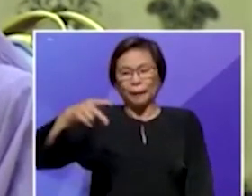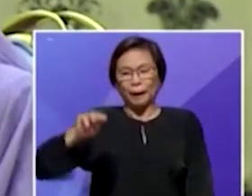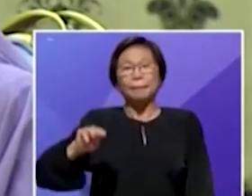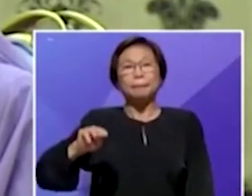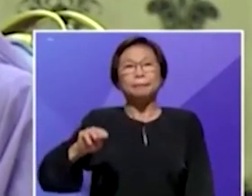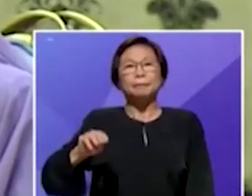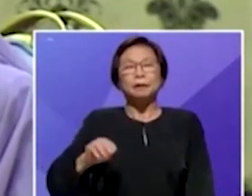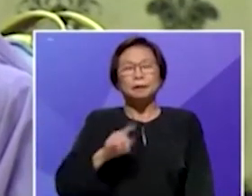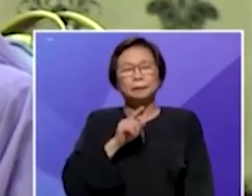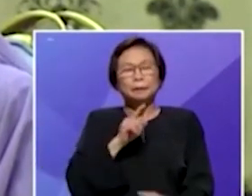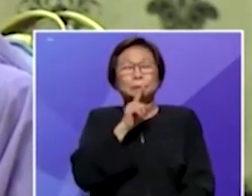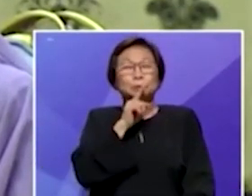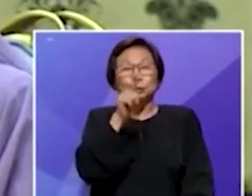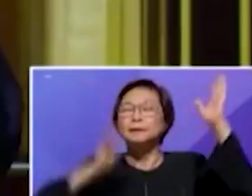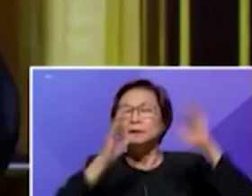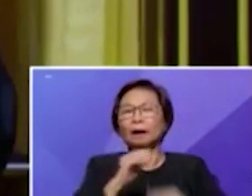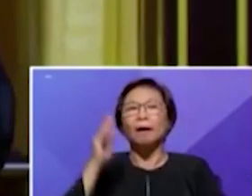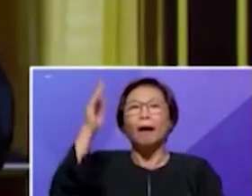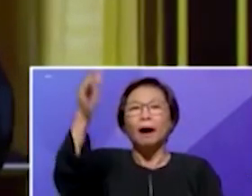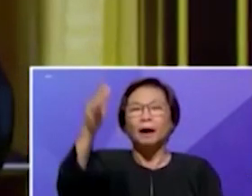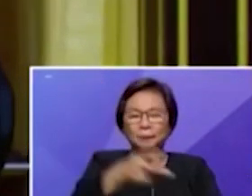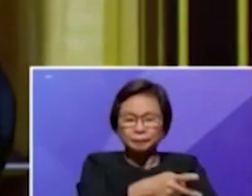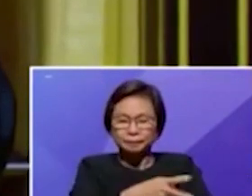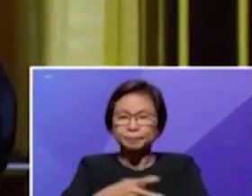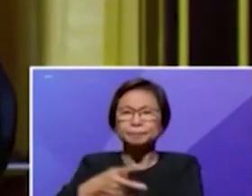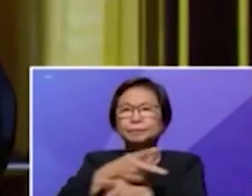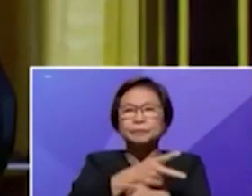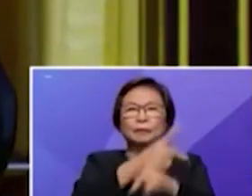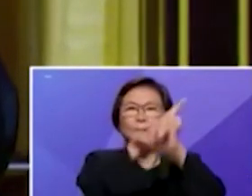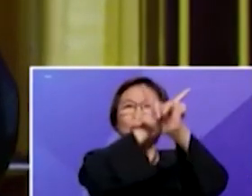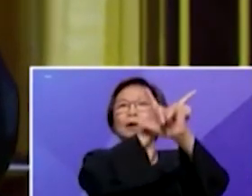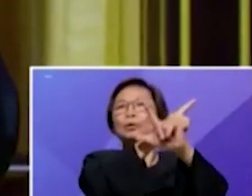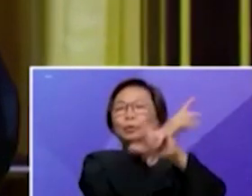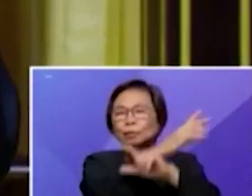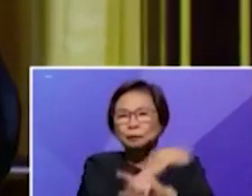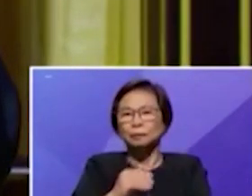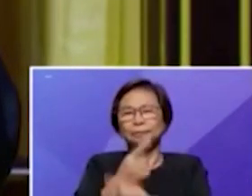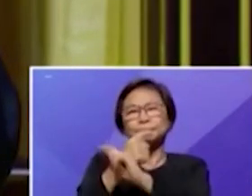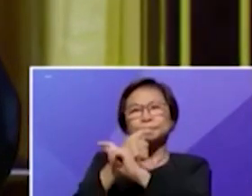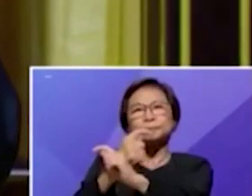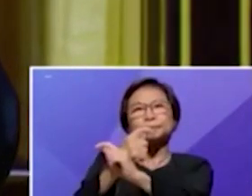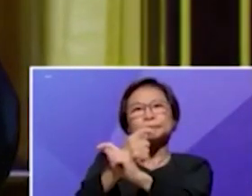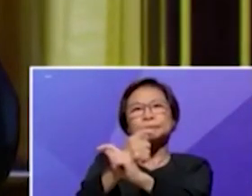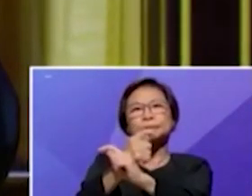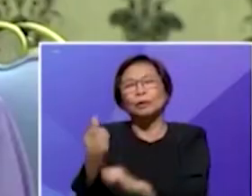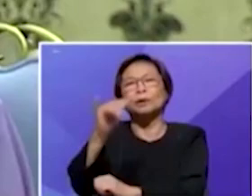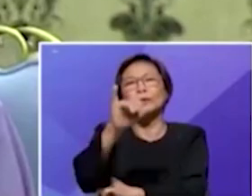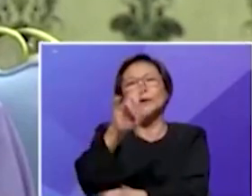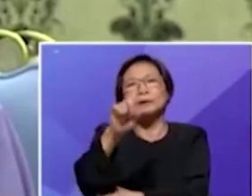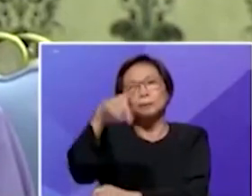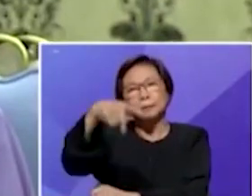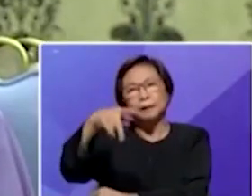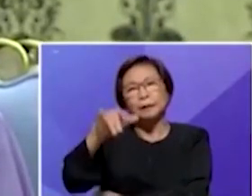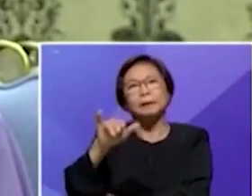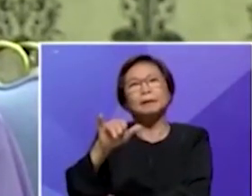The constitutional monarch says Ismail Sabri, formerly Muhyiddin's deputy, swore in at the National Palace after being picked by King Al-Sultan